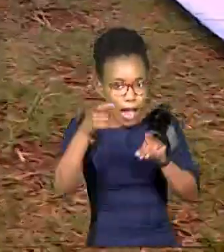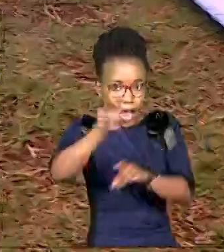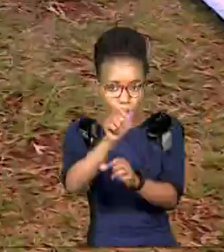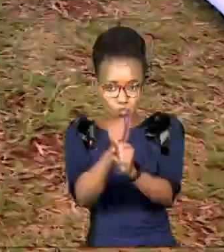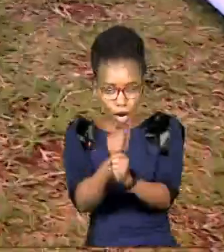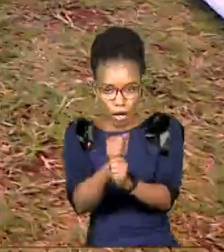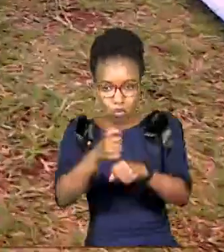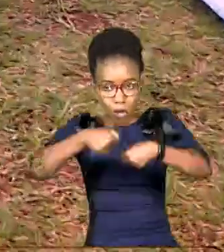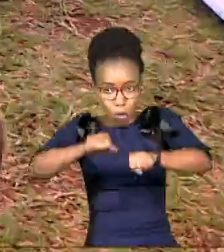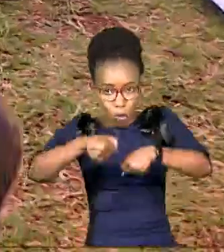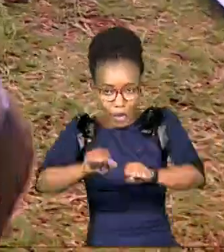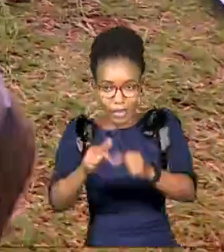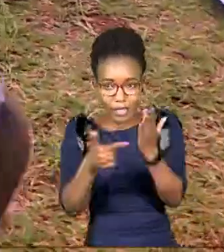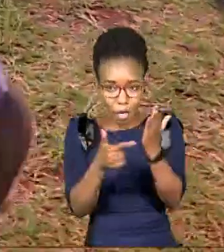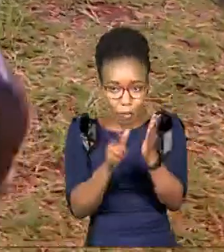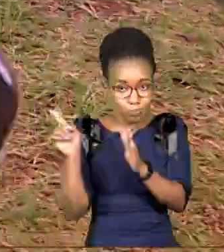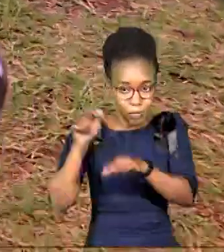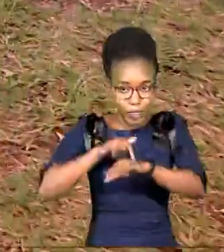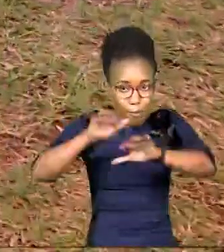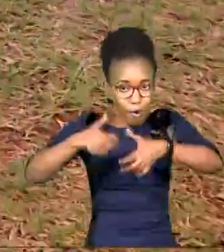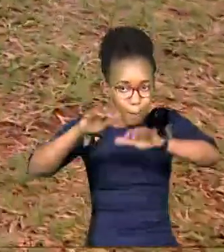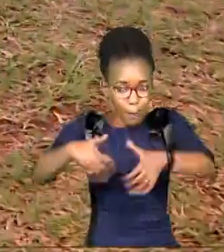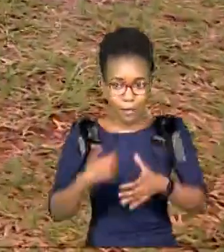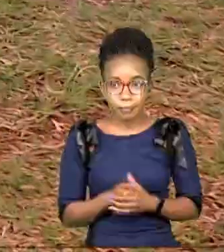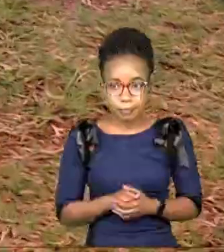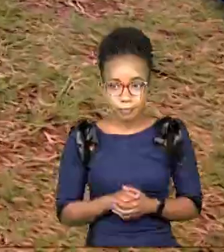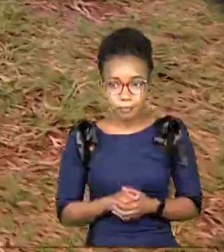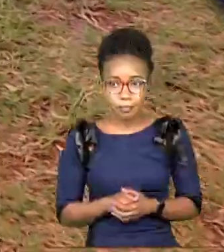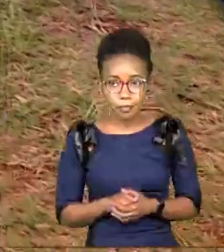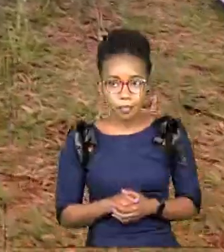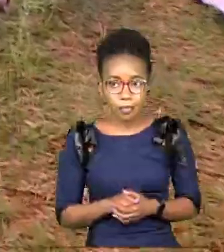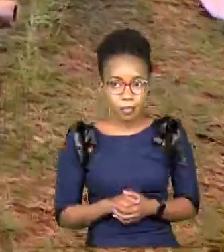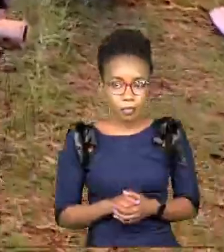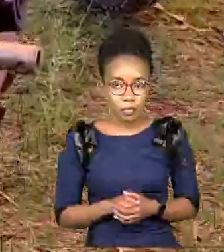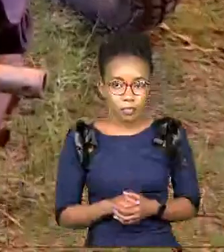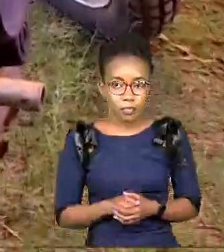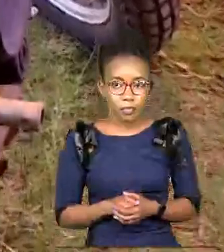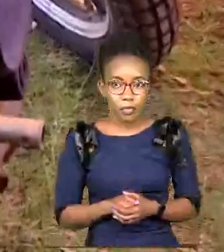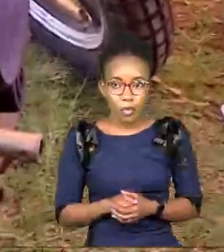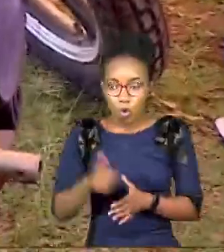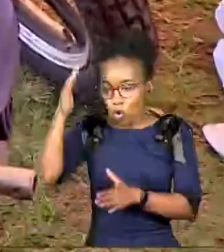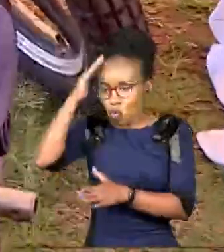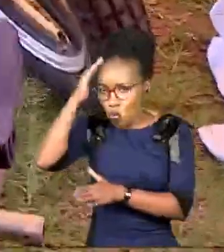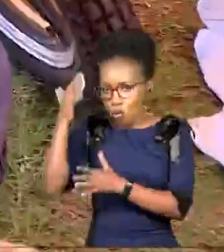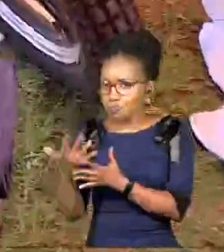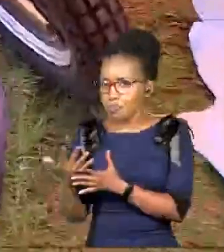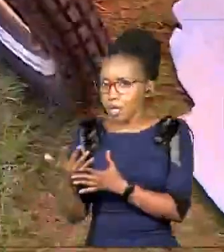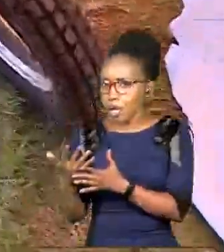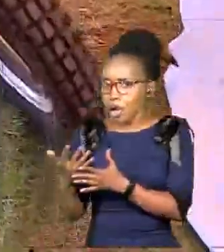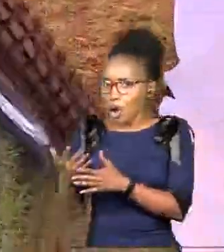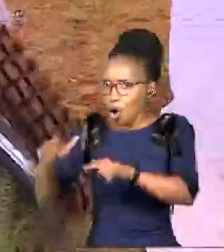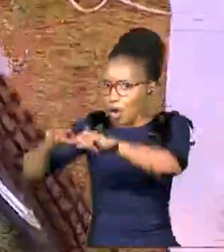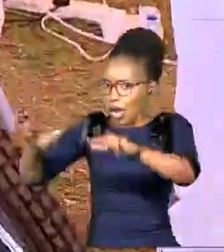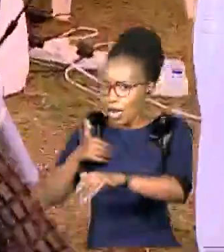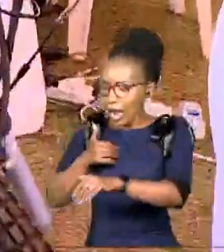it during farming activities. Well, the farm is quite messy in terms of soil and terrain. Yes. Are the wheels different?